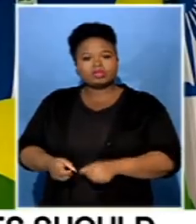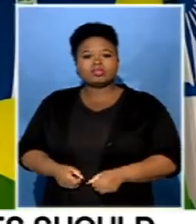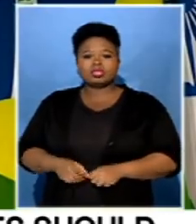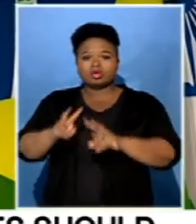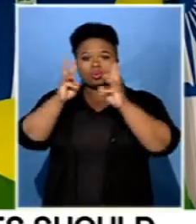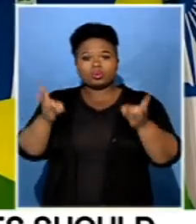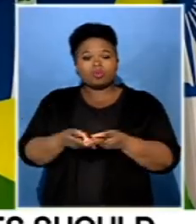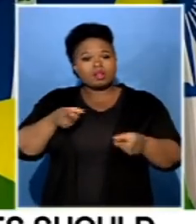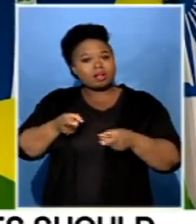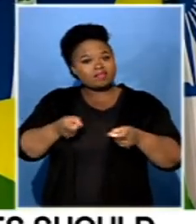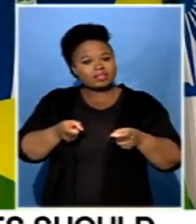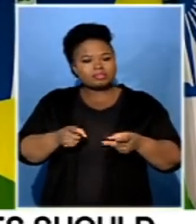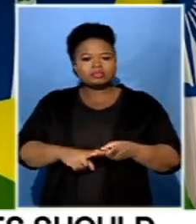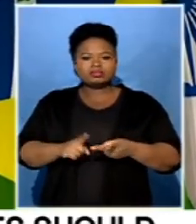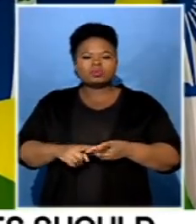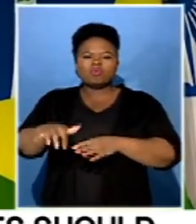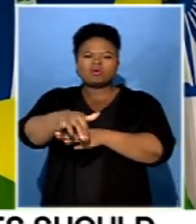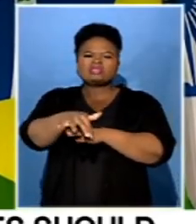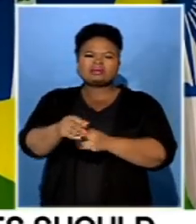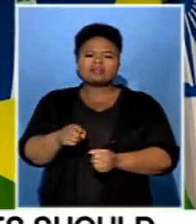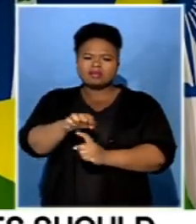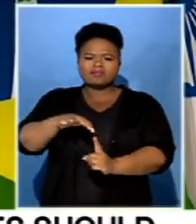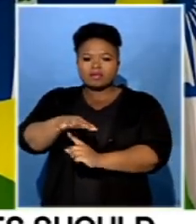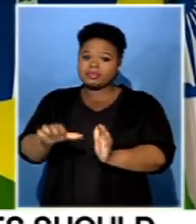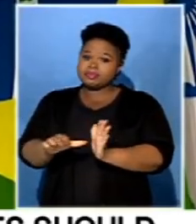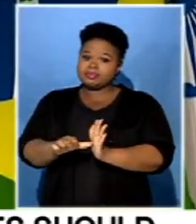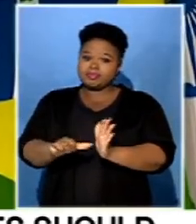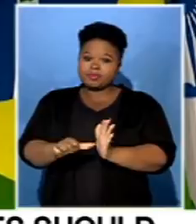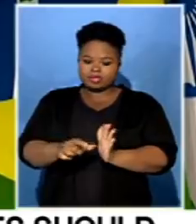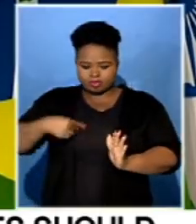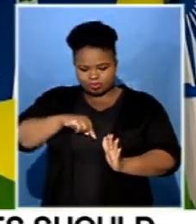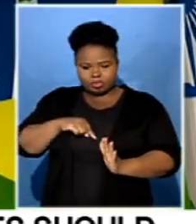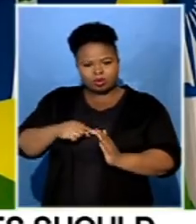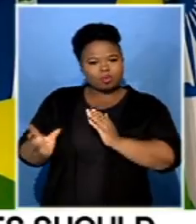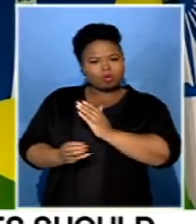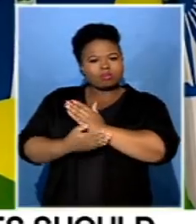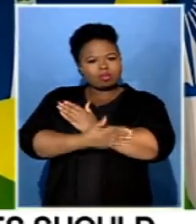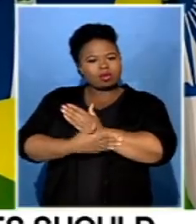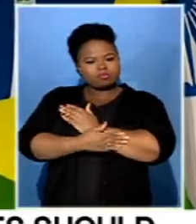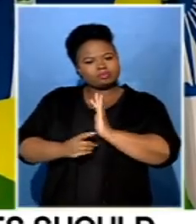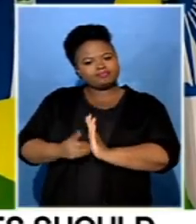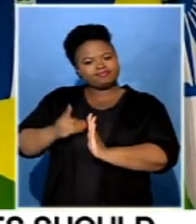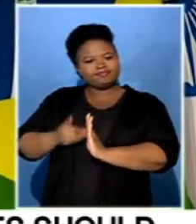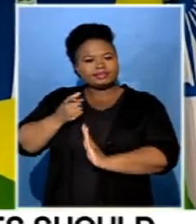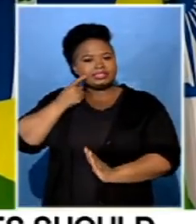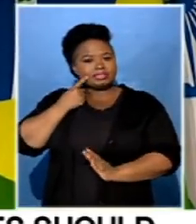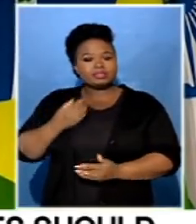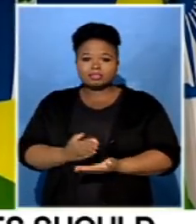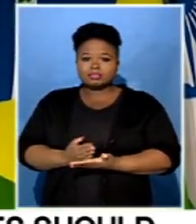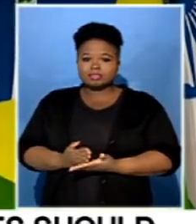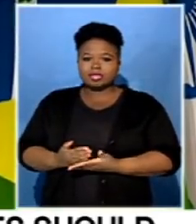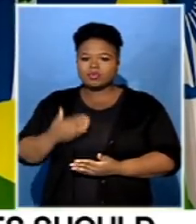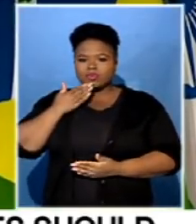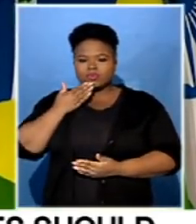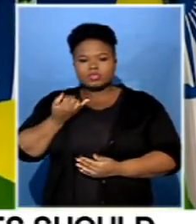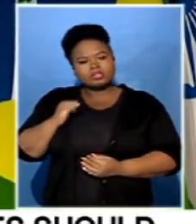and stable external environment is crucial for the development of all countries, especially emerging markets